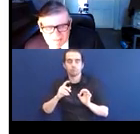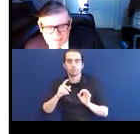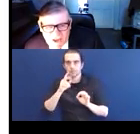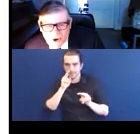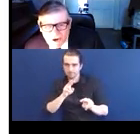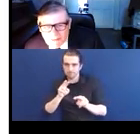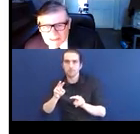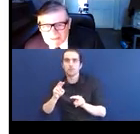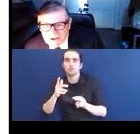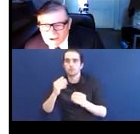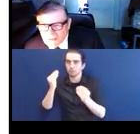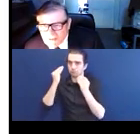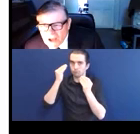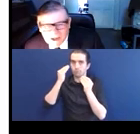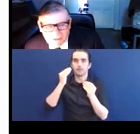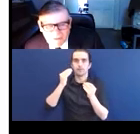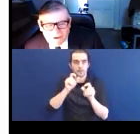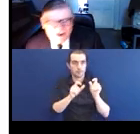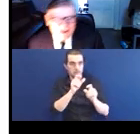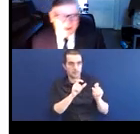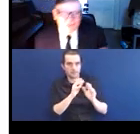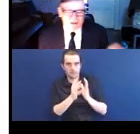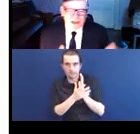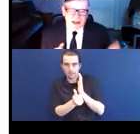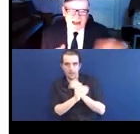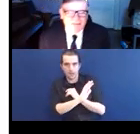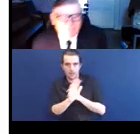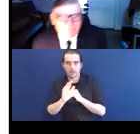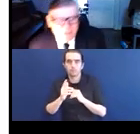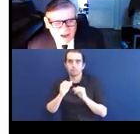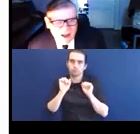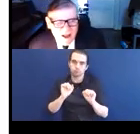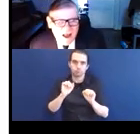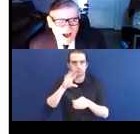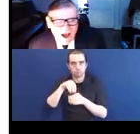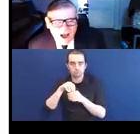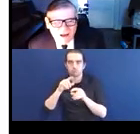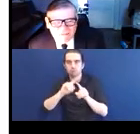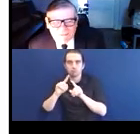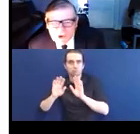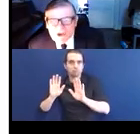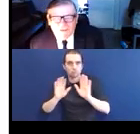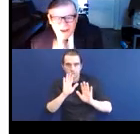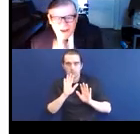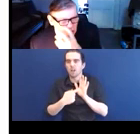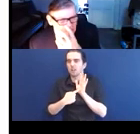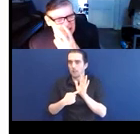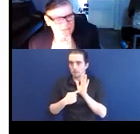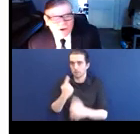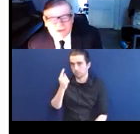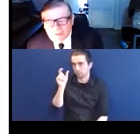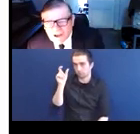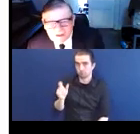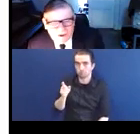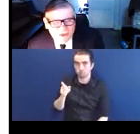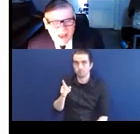machine, or a participant who took part in a computer training course but didn't have a computer, could not find jobs because